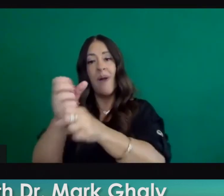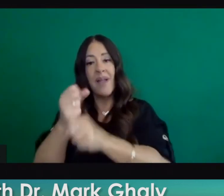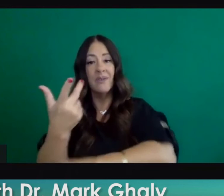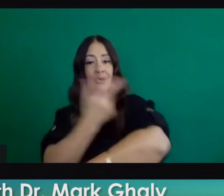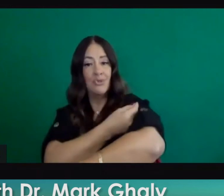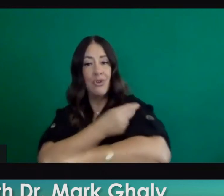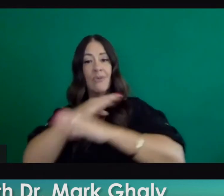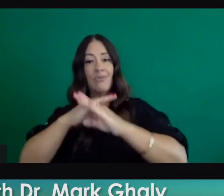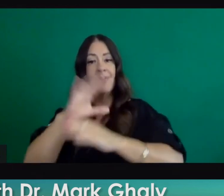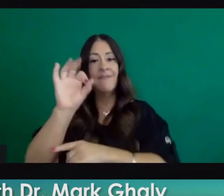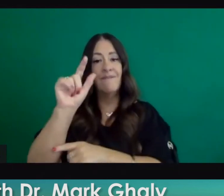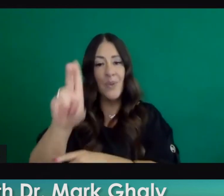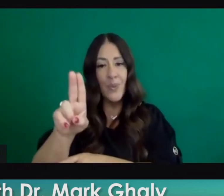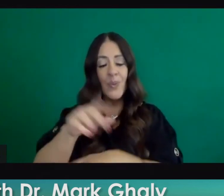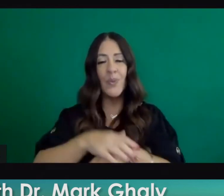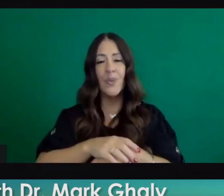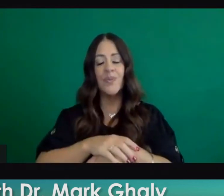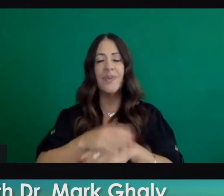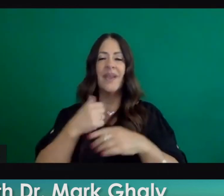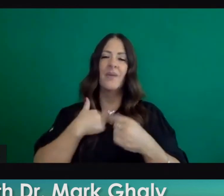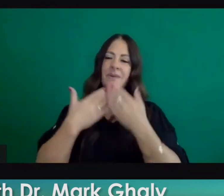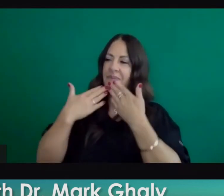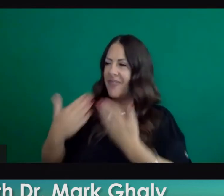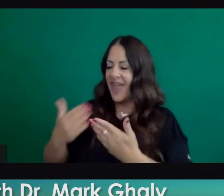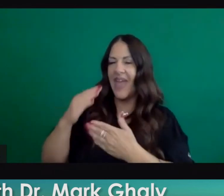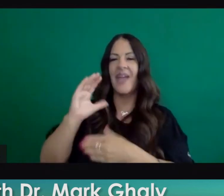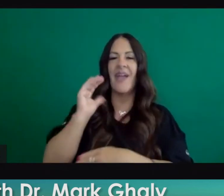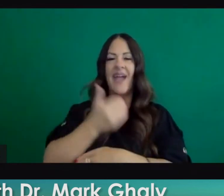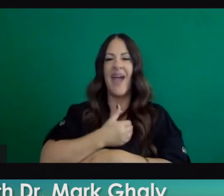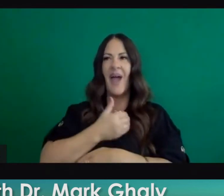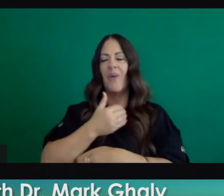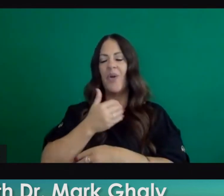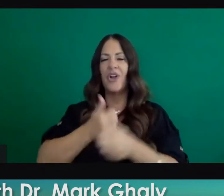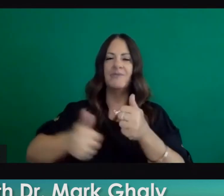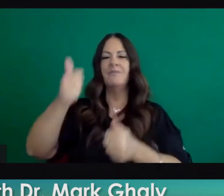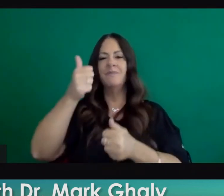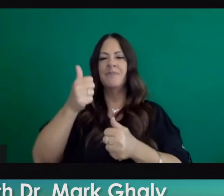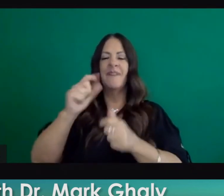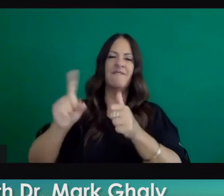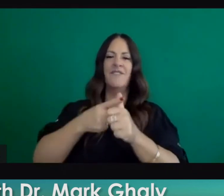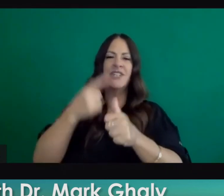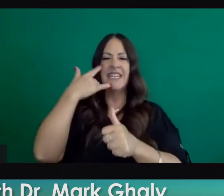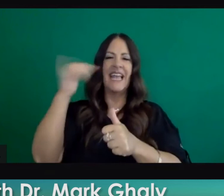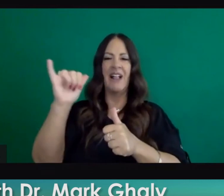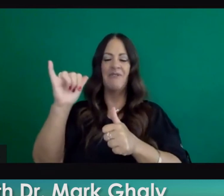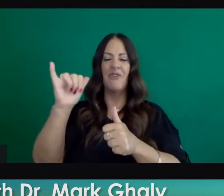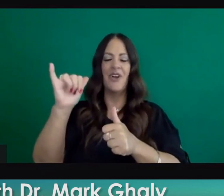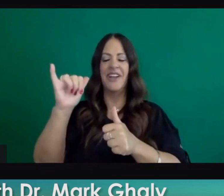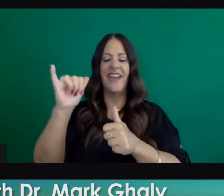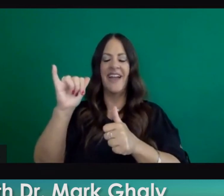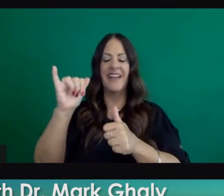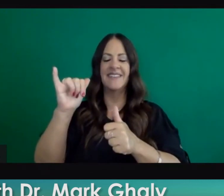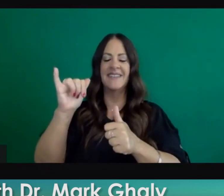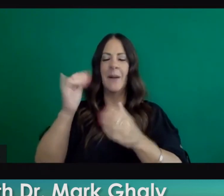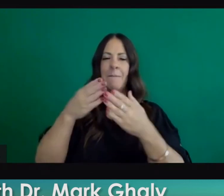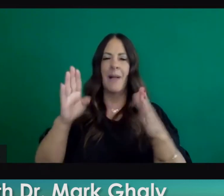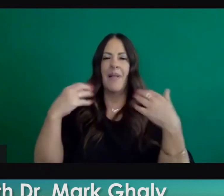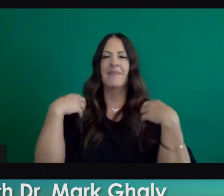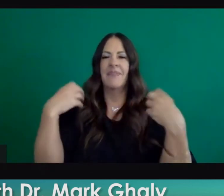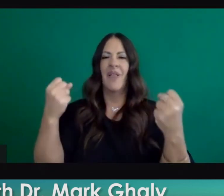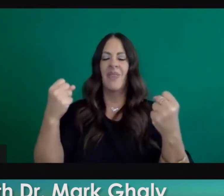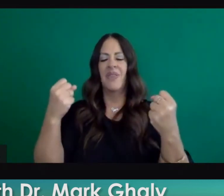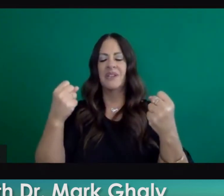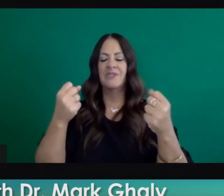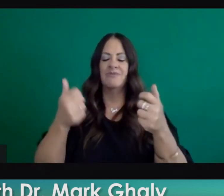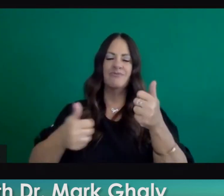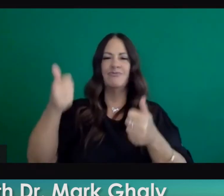a special moment, a special thanks to our Surgeon General, our first state Surgeon General, Dr. Nadine Burke-Harris, for joining us, sharing some